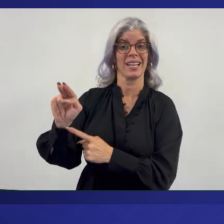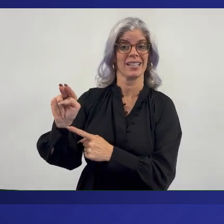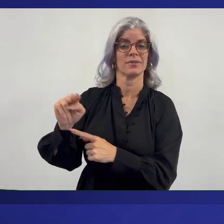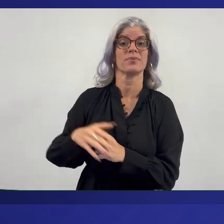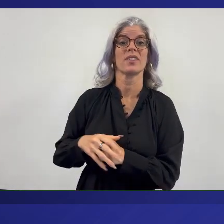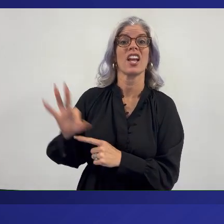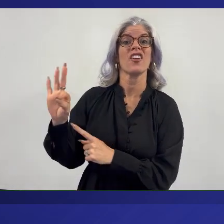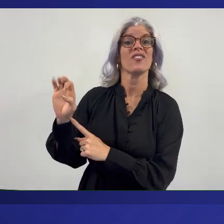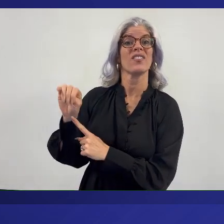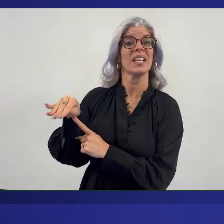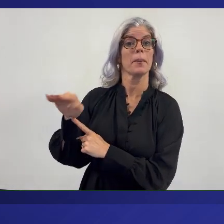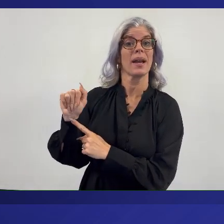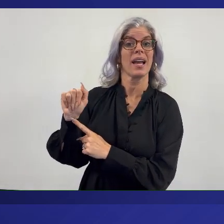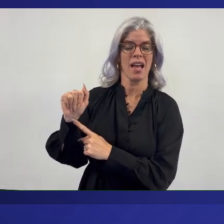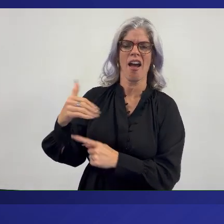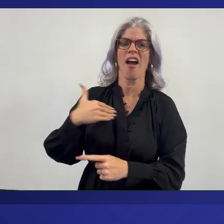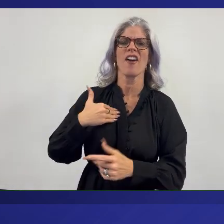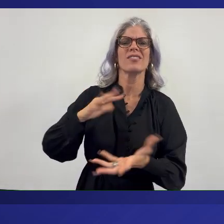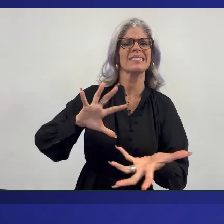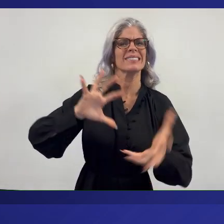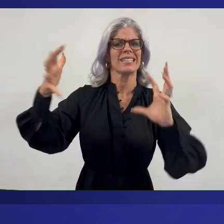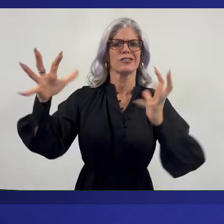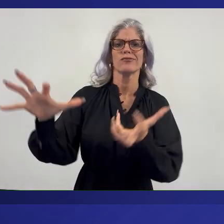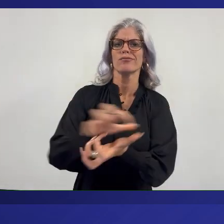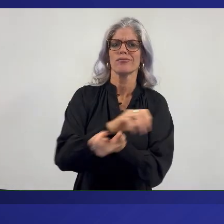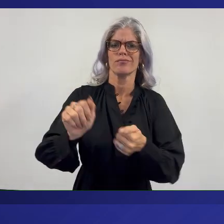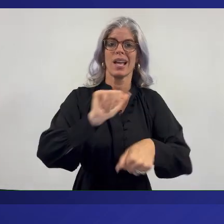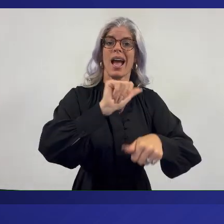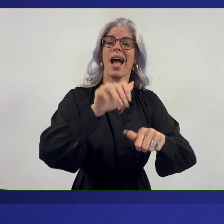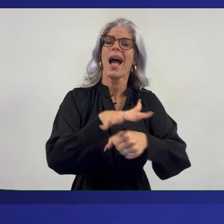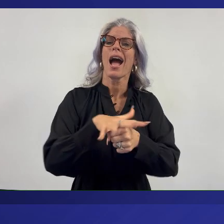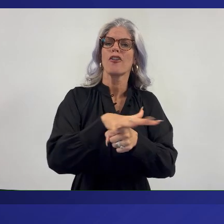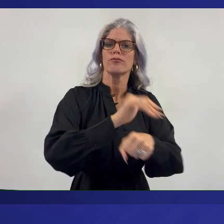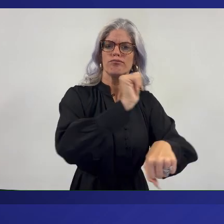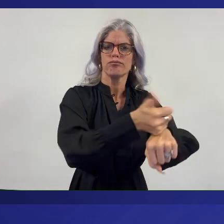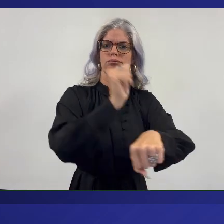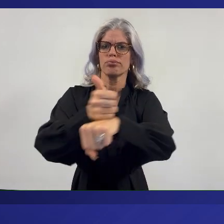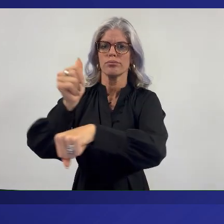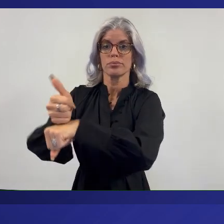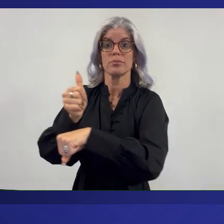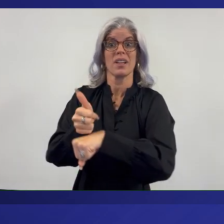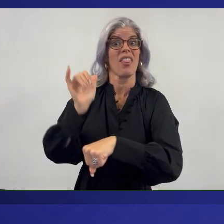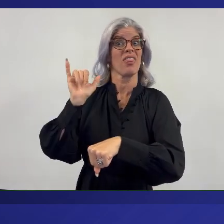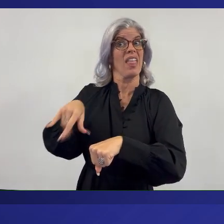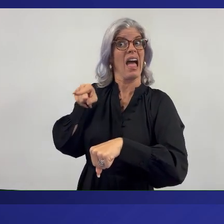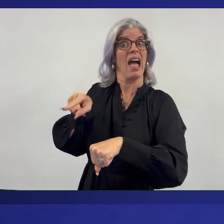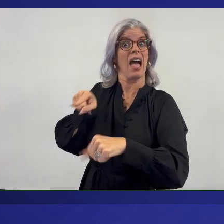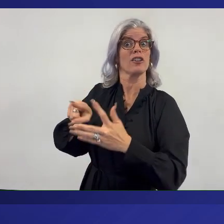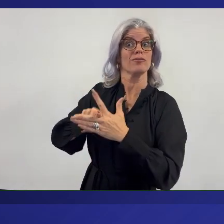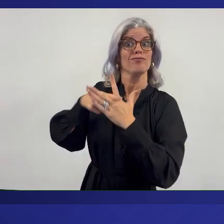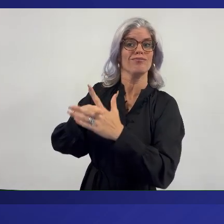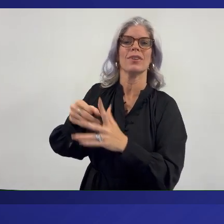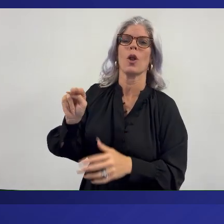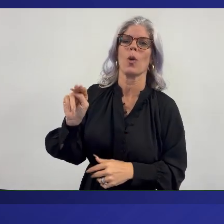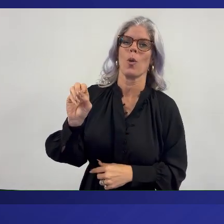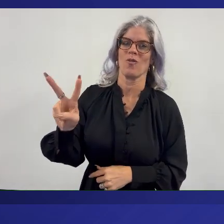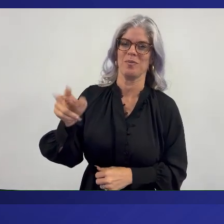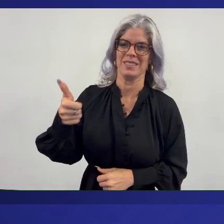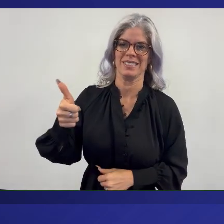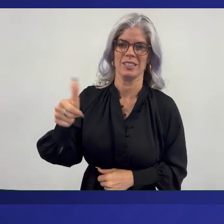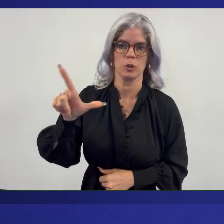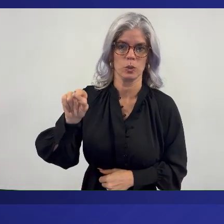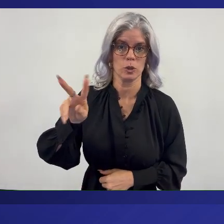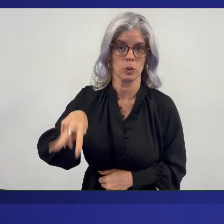November 10th, 2022. We will go over the designated areas for each category of work next.